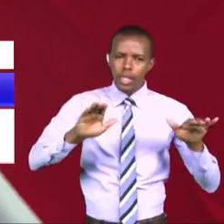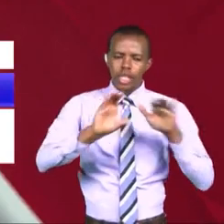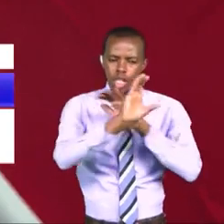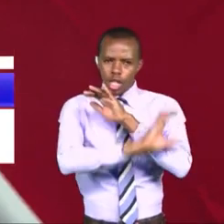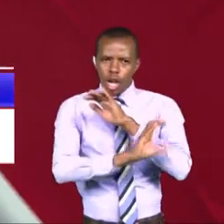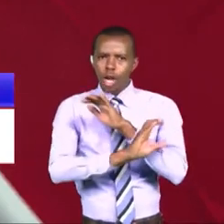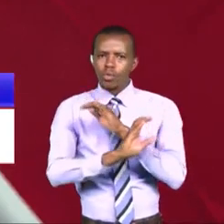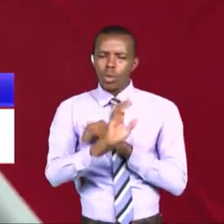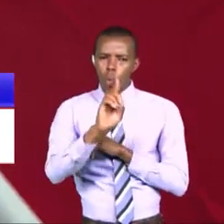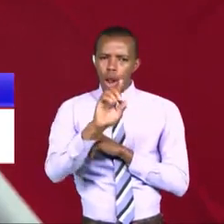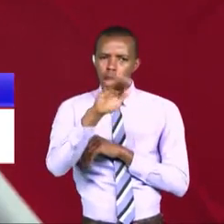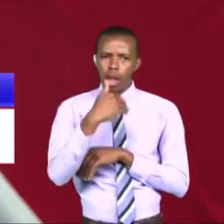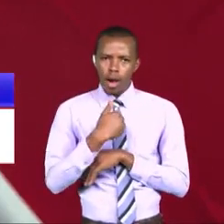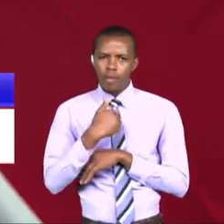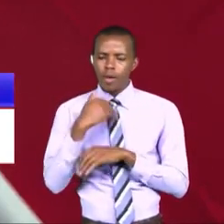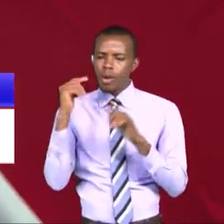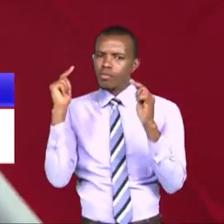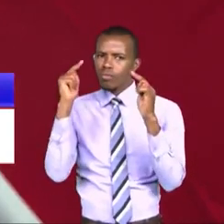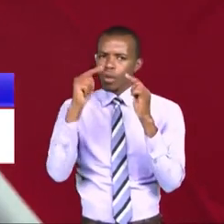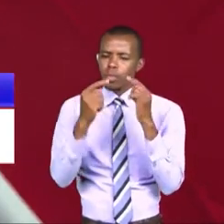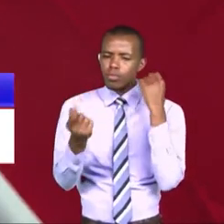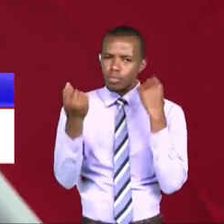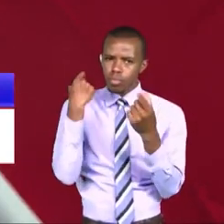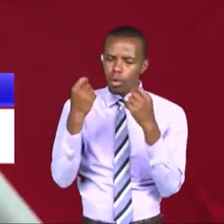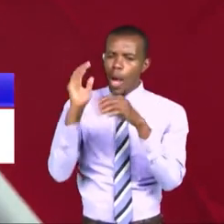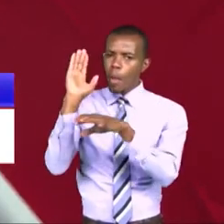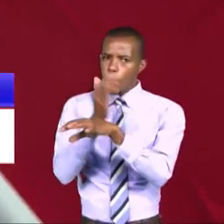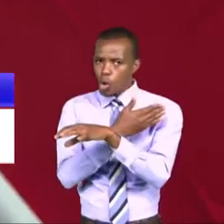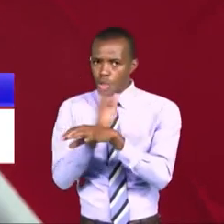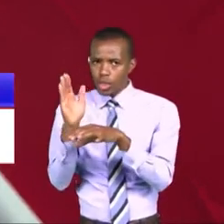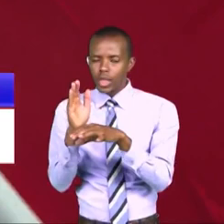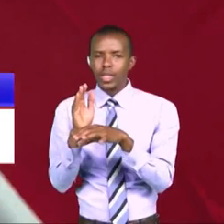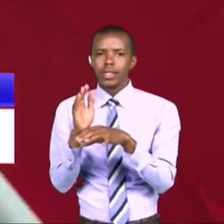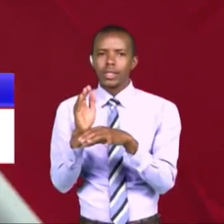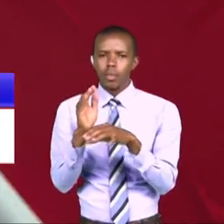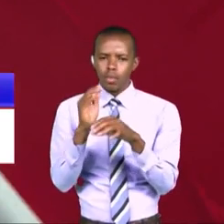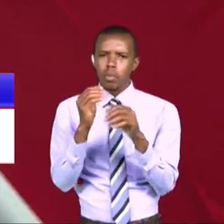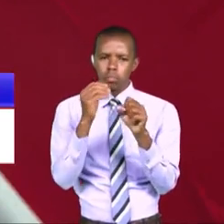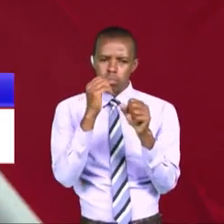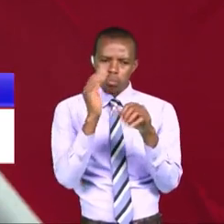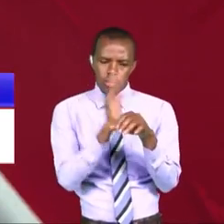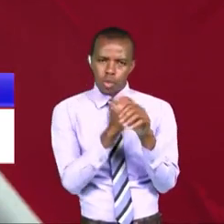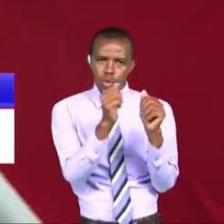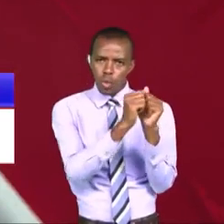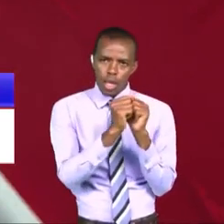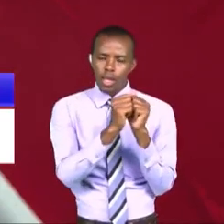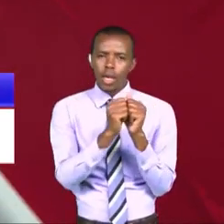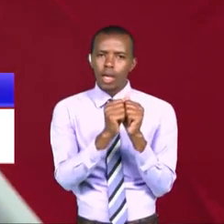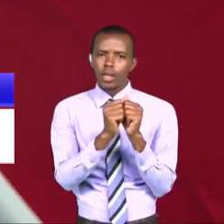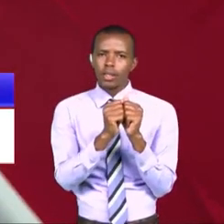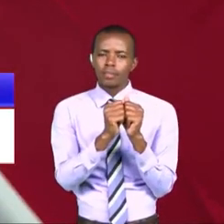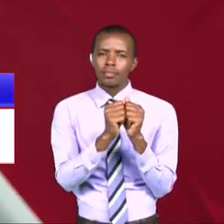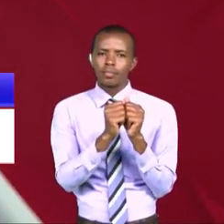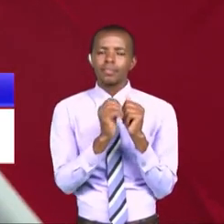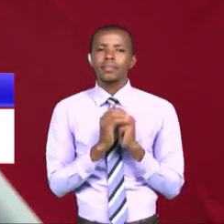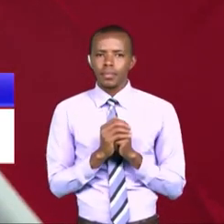one destination, our common tea and coffee, music, doing collabs for all of us who know what that is, mean twinning up with